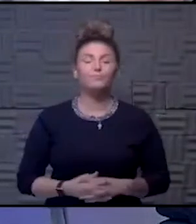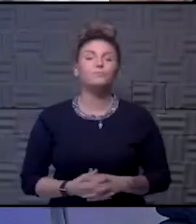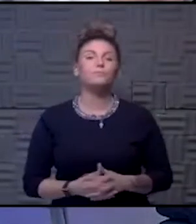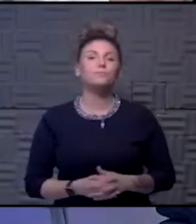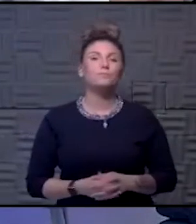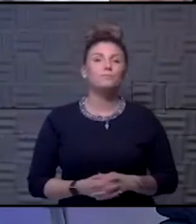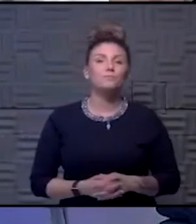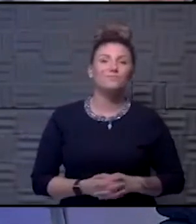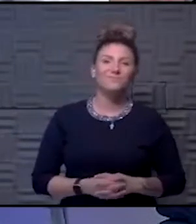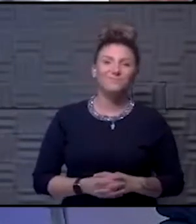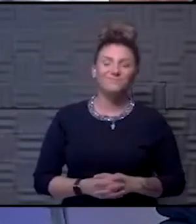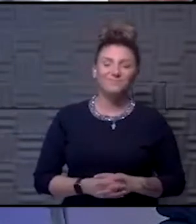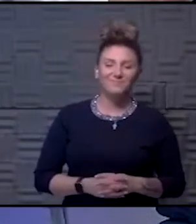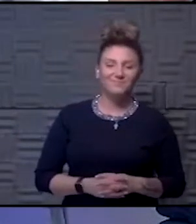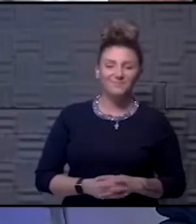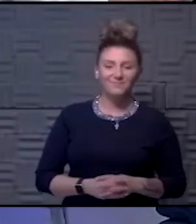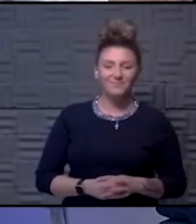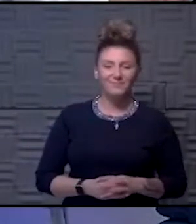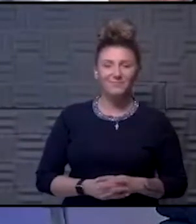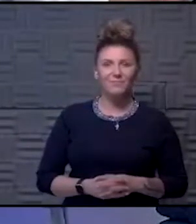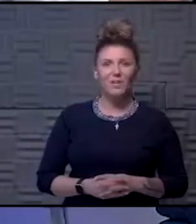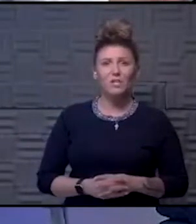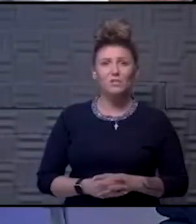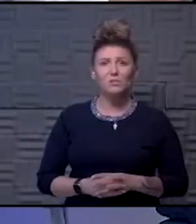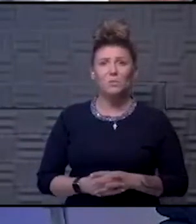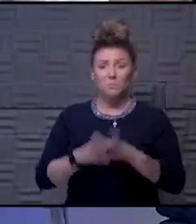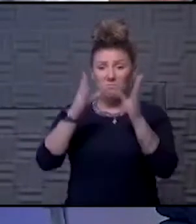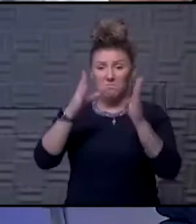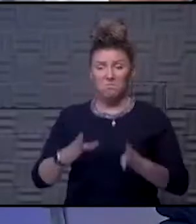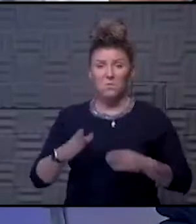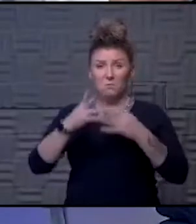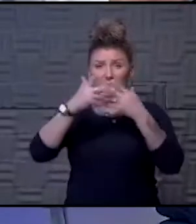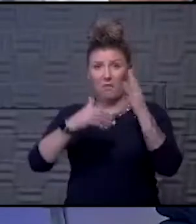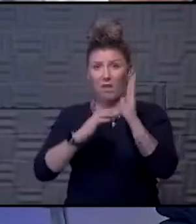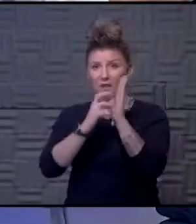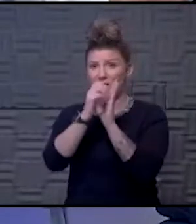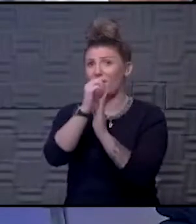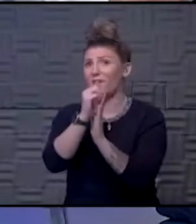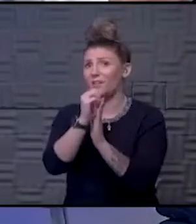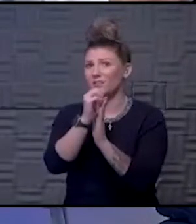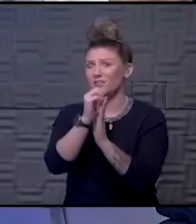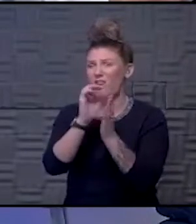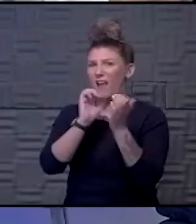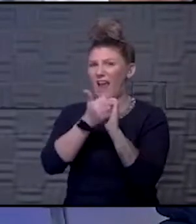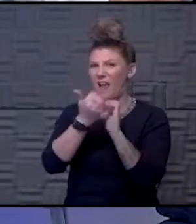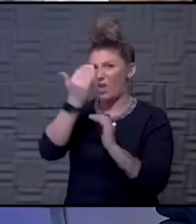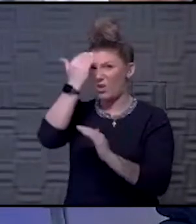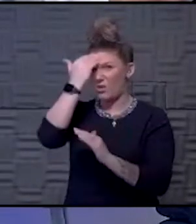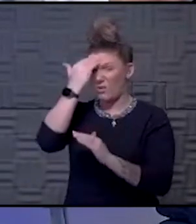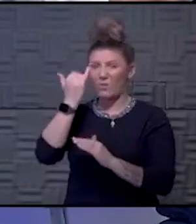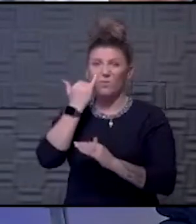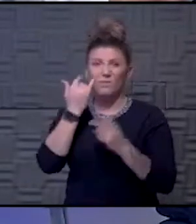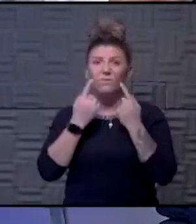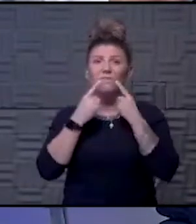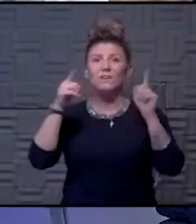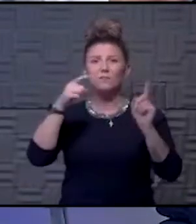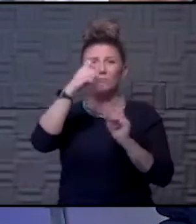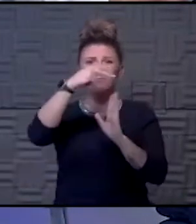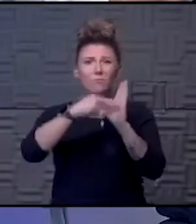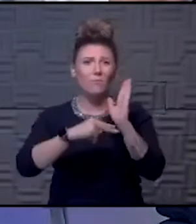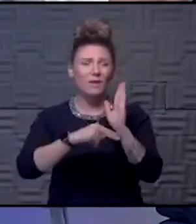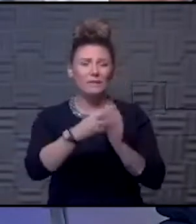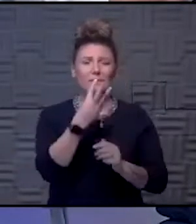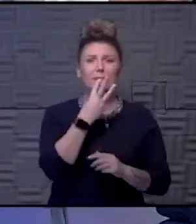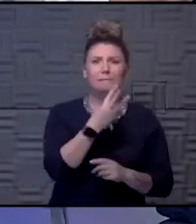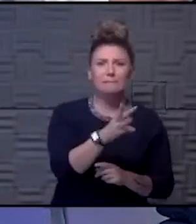thought stream. She says, how can a person with blood cancer learn if the vaccine was effective? She's read that only 16 to